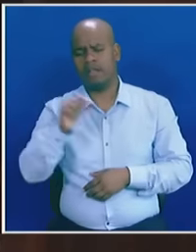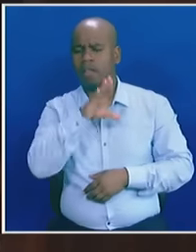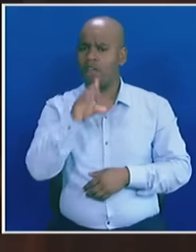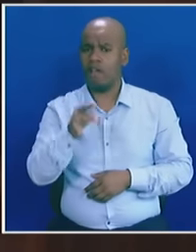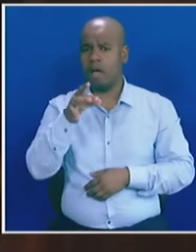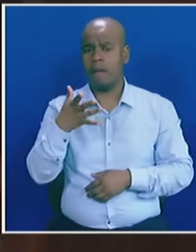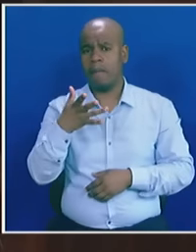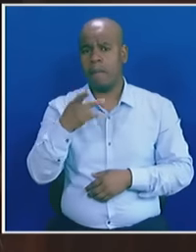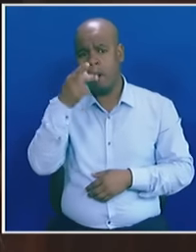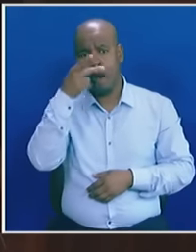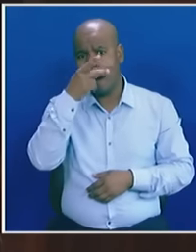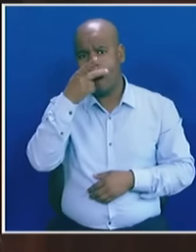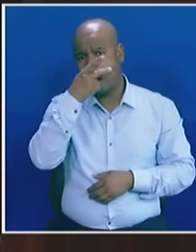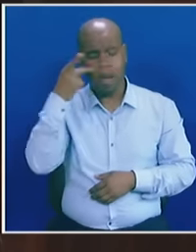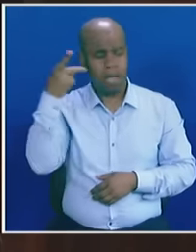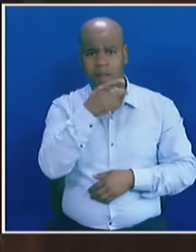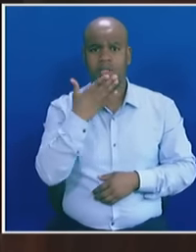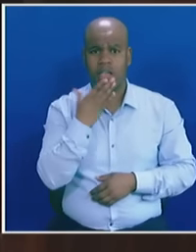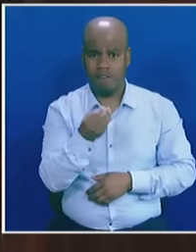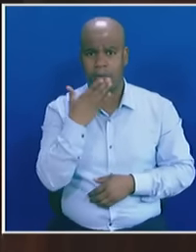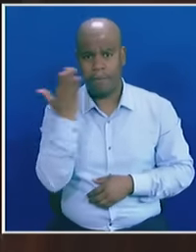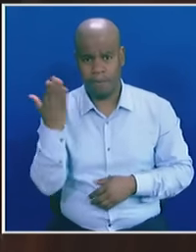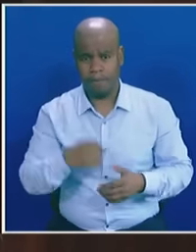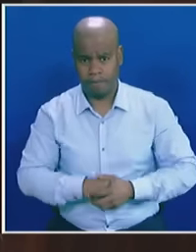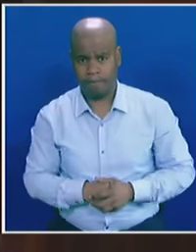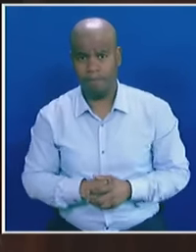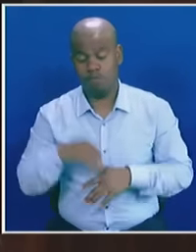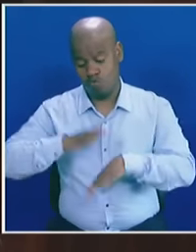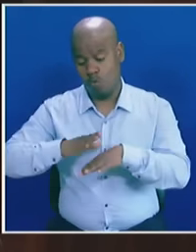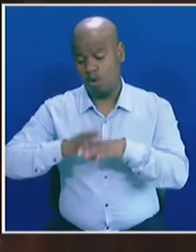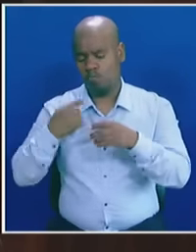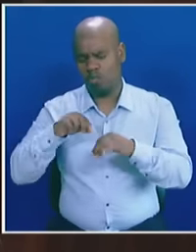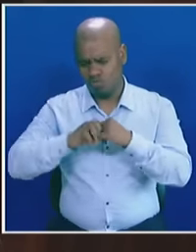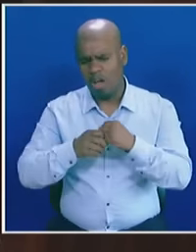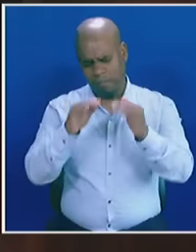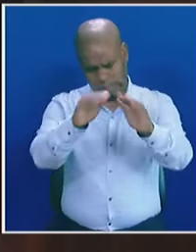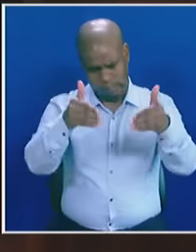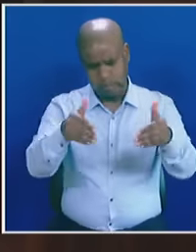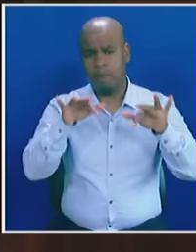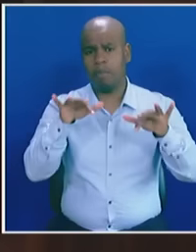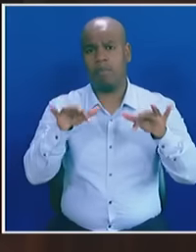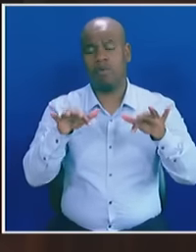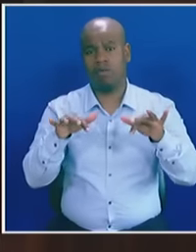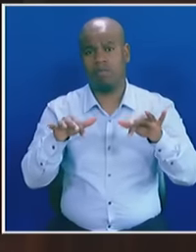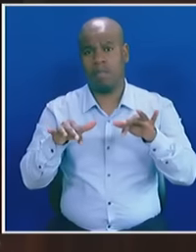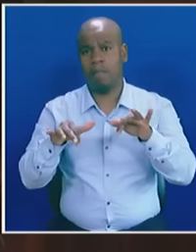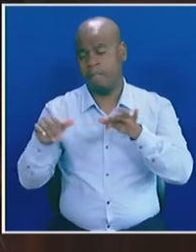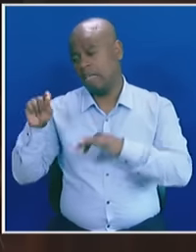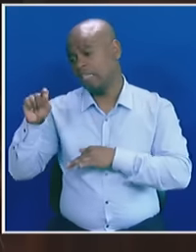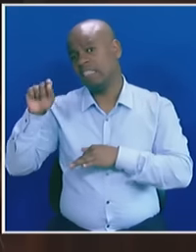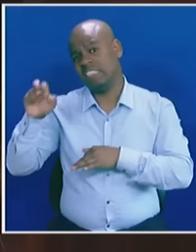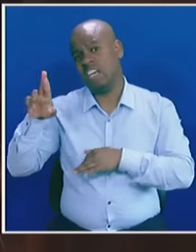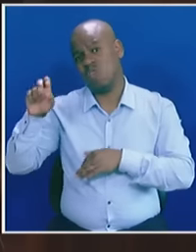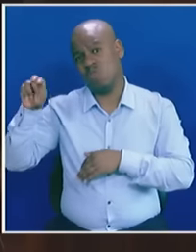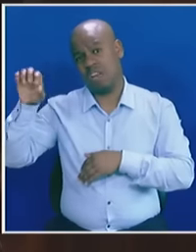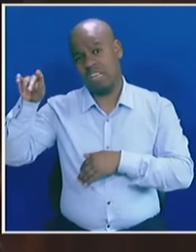equip our armed and security forces with the necessary tools to protect our people. Terrorism, as I've already